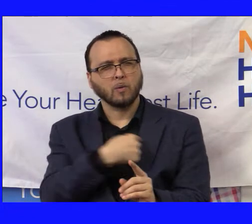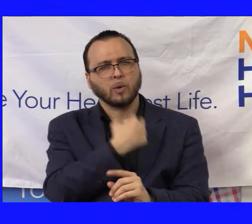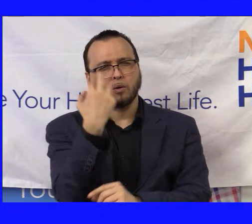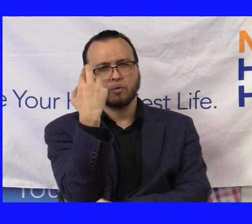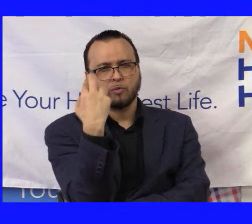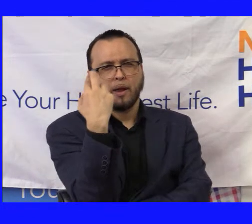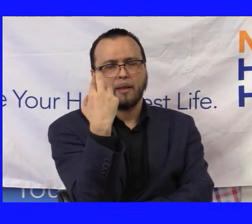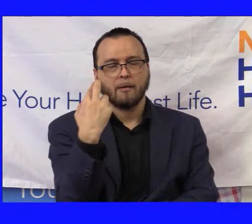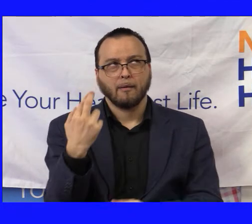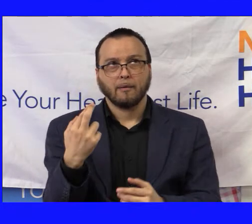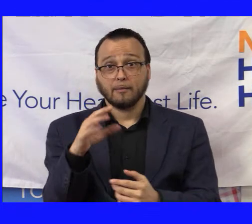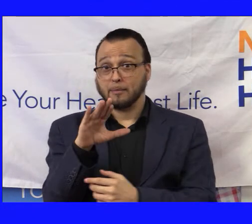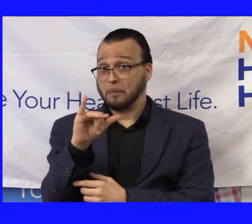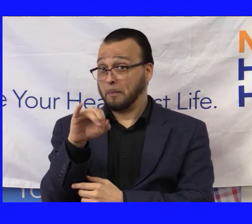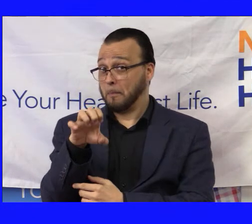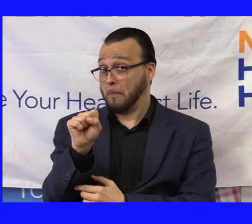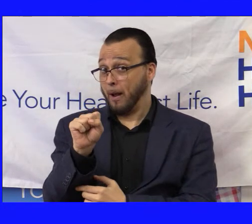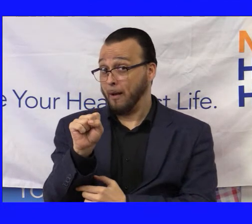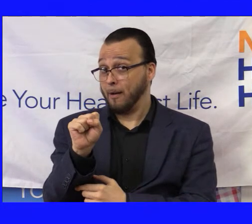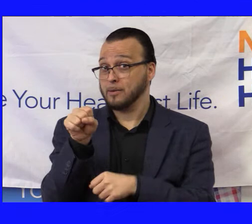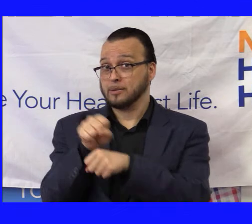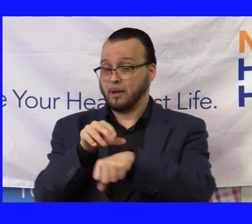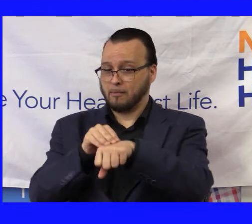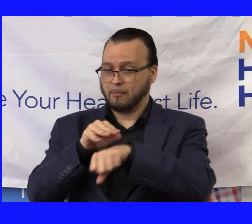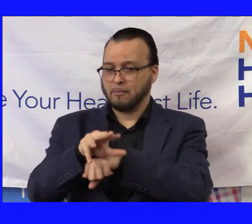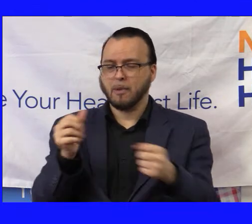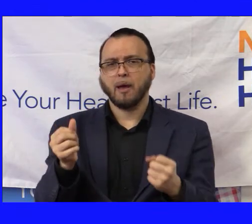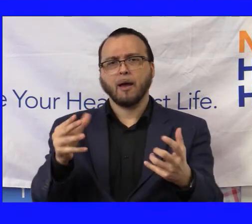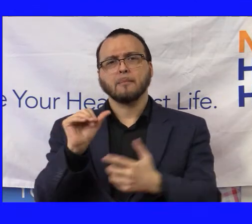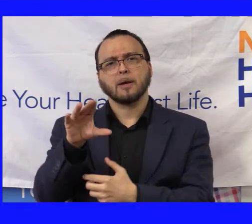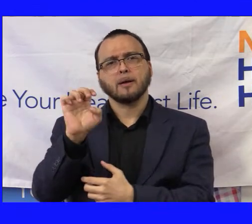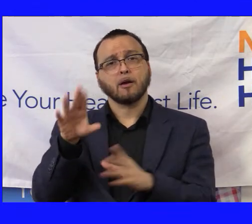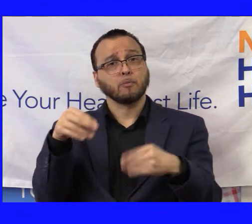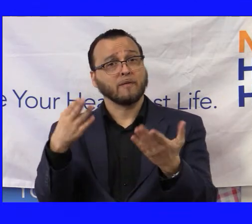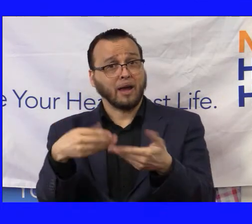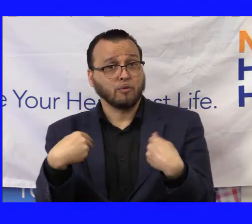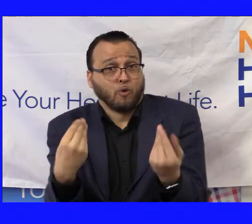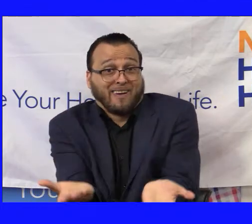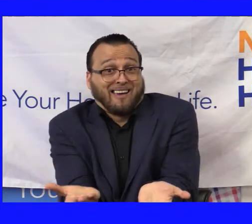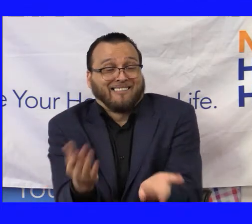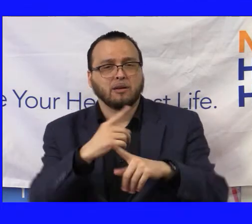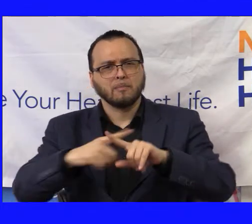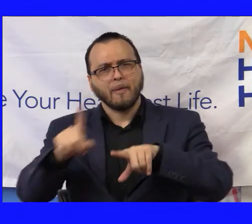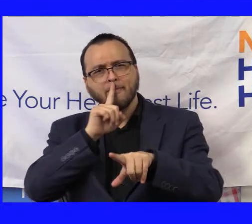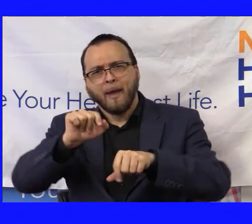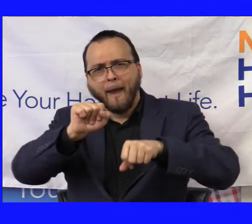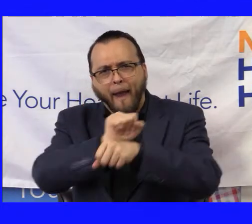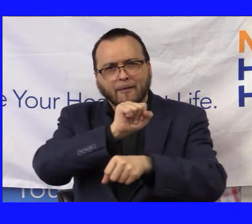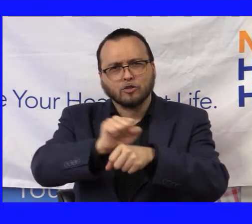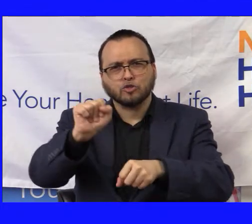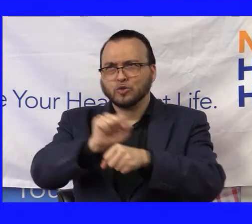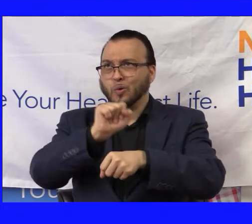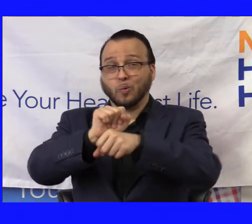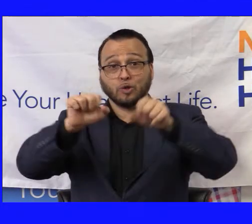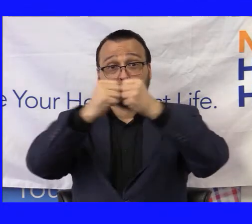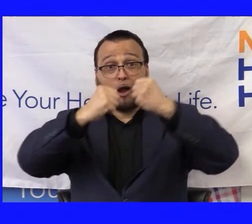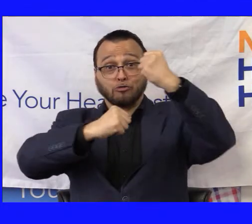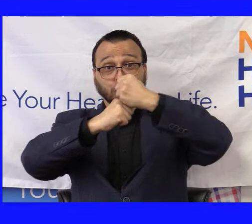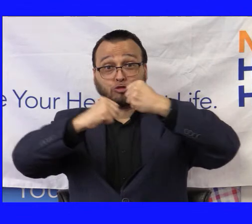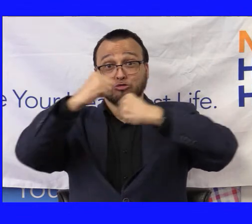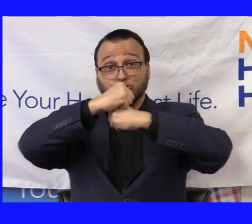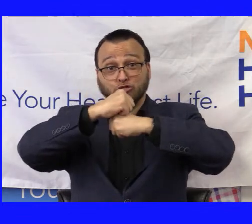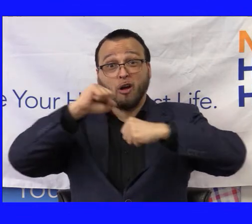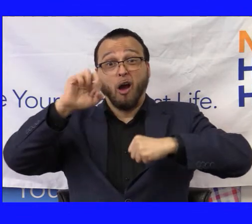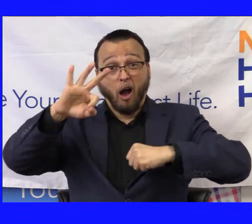can bias determine, the levels of care that providers give, but that the actual equations, the actual structures of our healthcare system